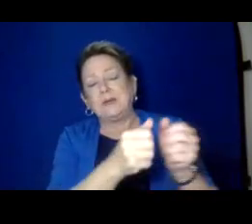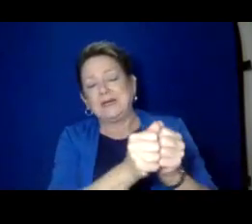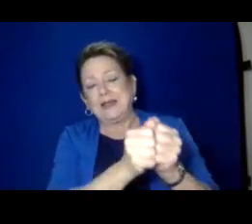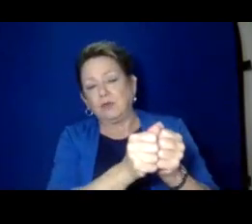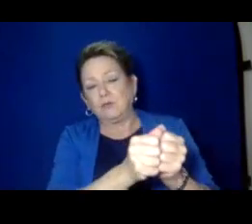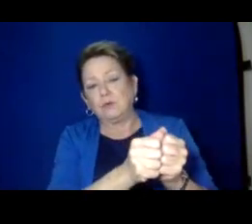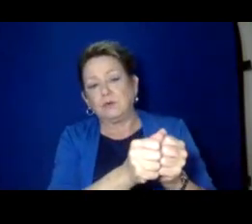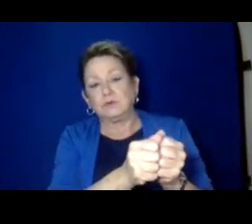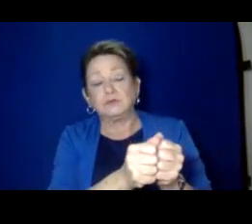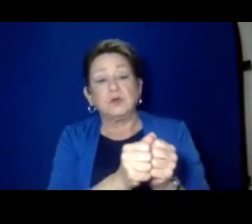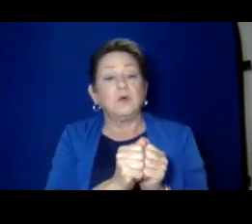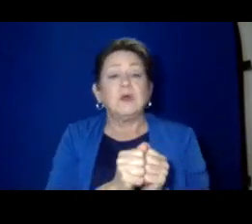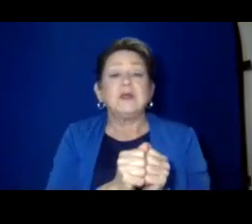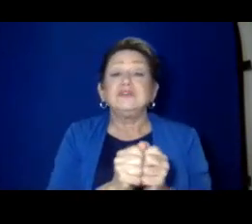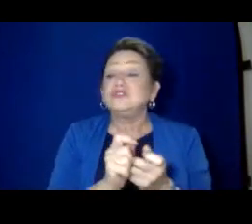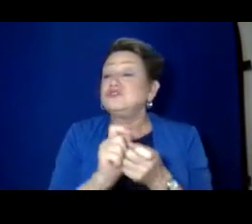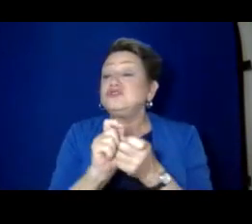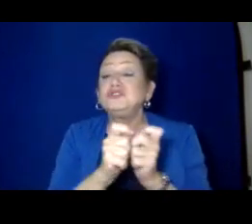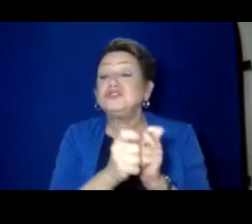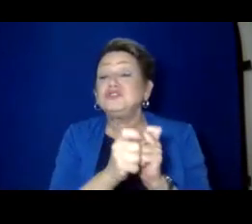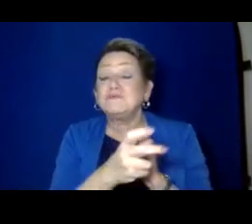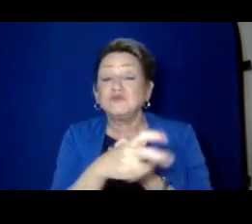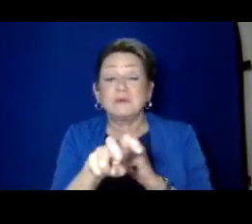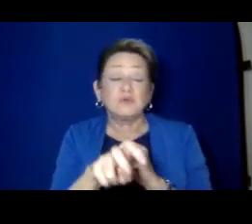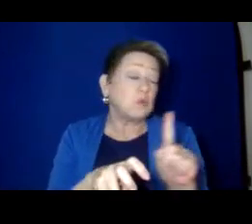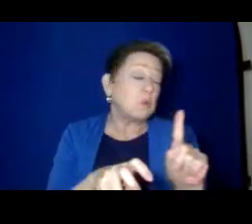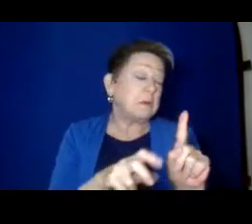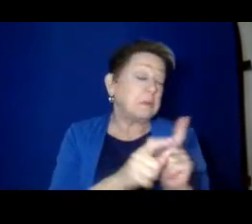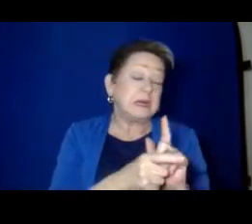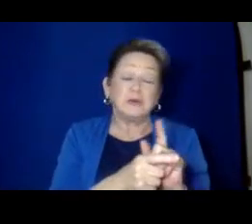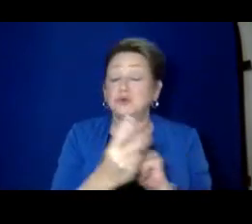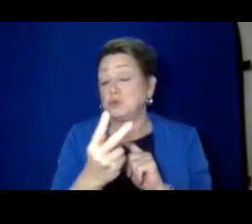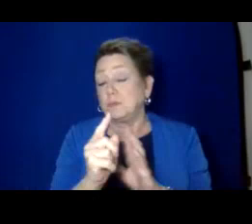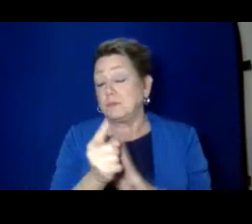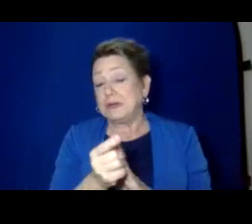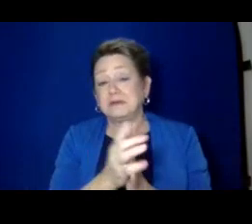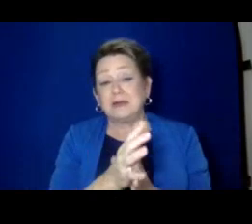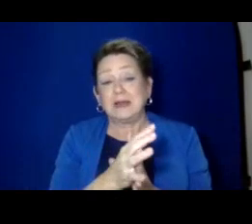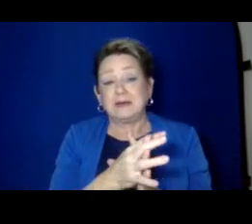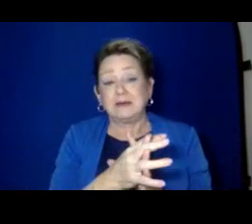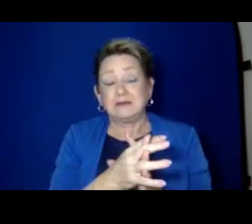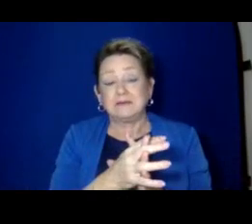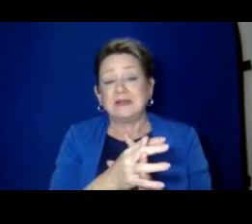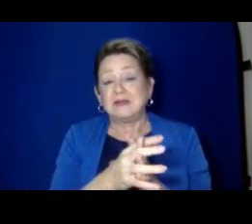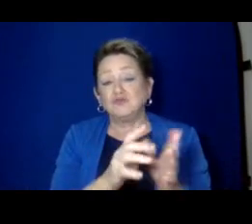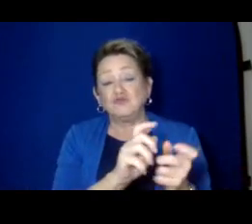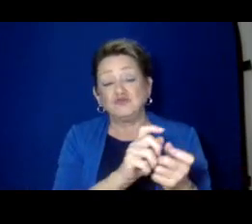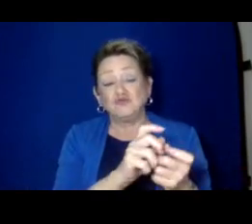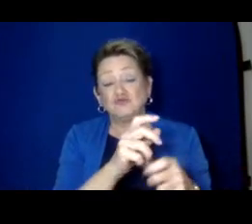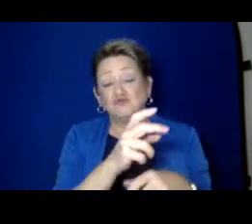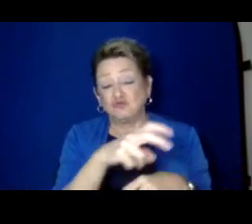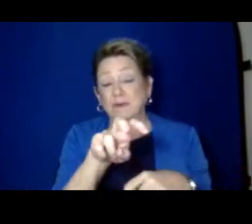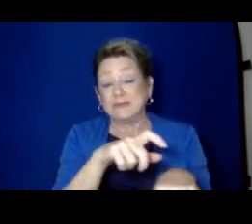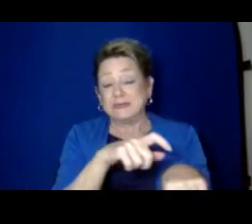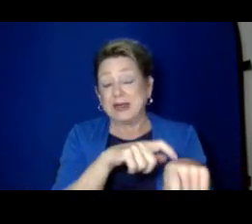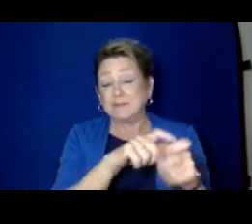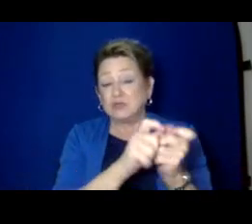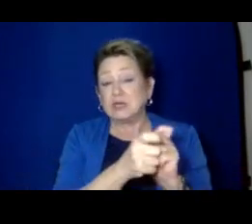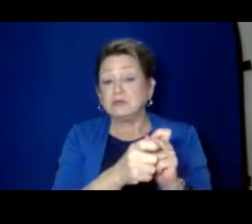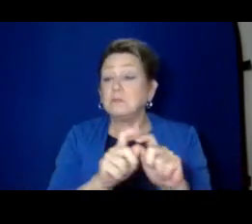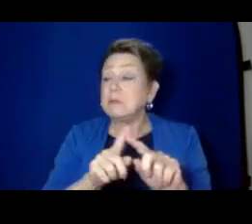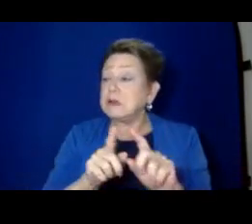it's really just shifting of those trips by a minute or two, and it falls under that category of trip time changes. But yes,